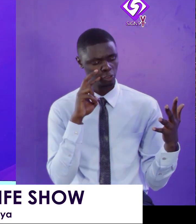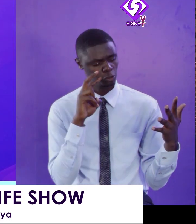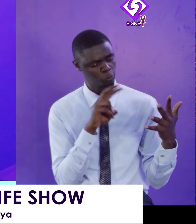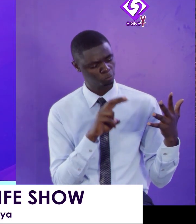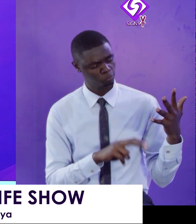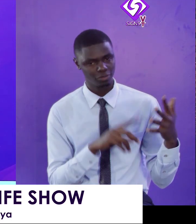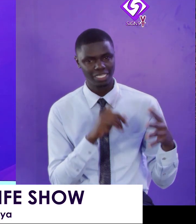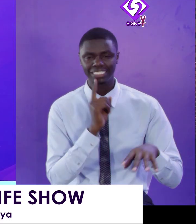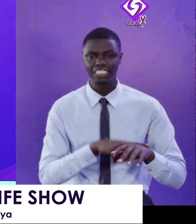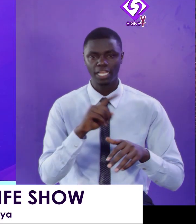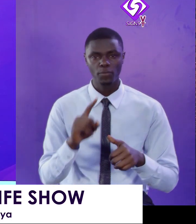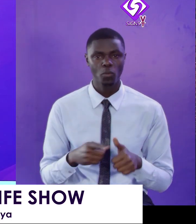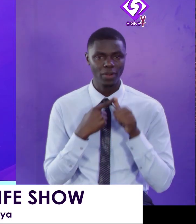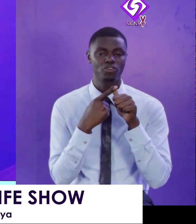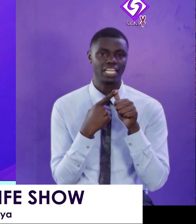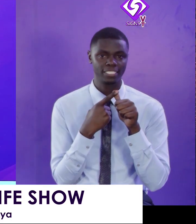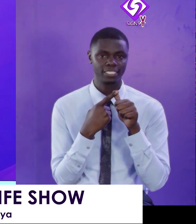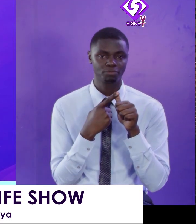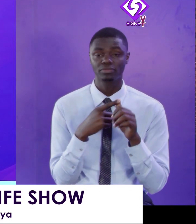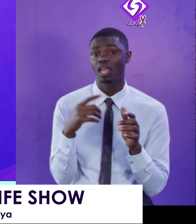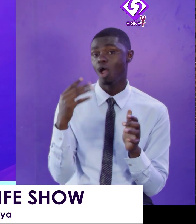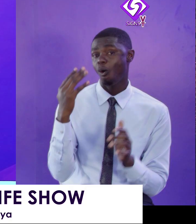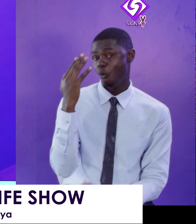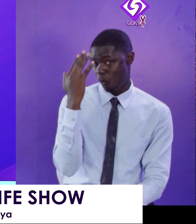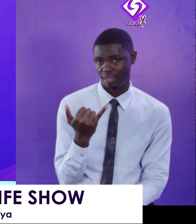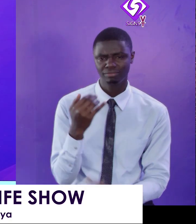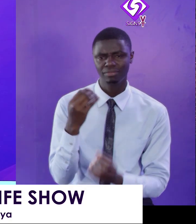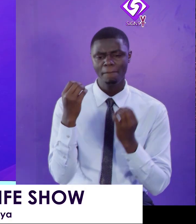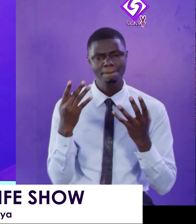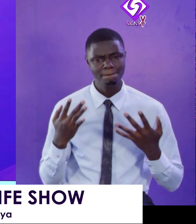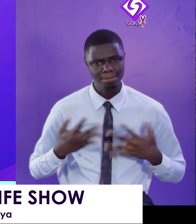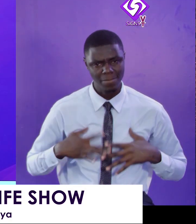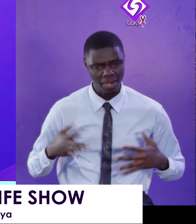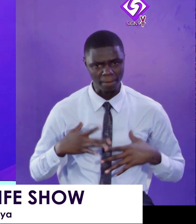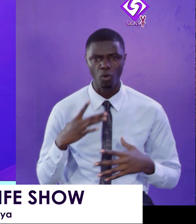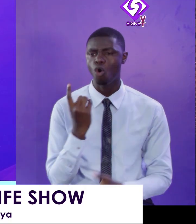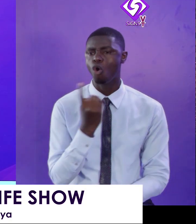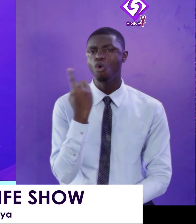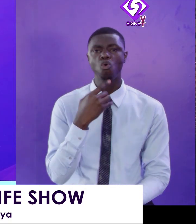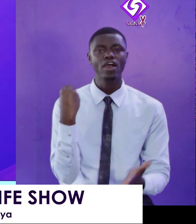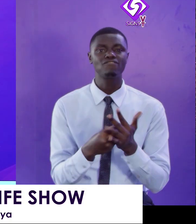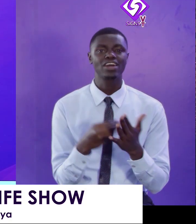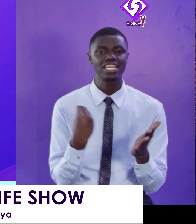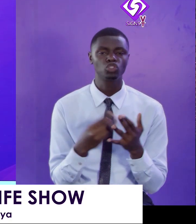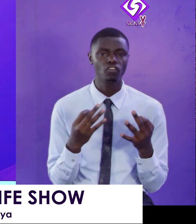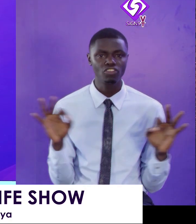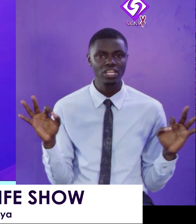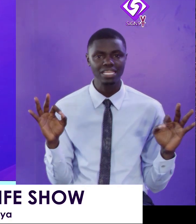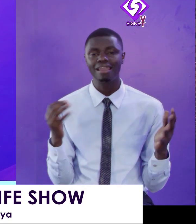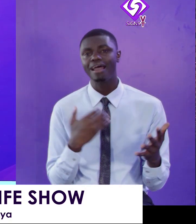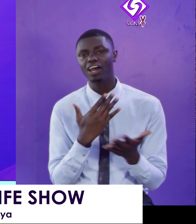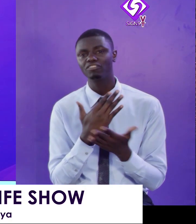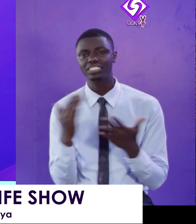as you prioritize, because many people who are financially free have some kind of